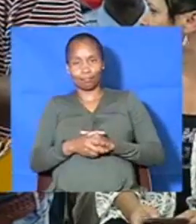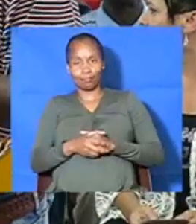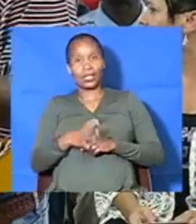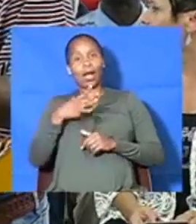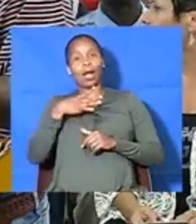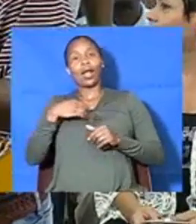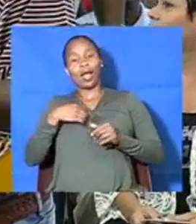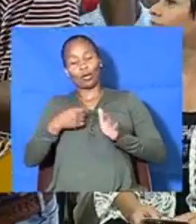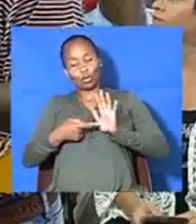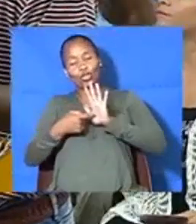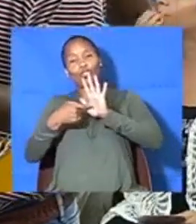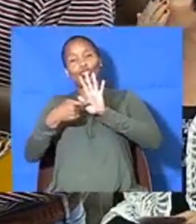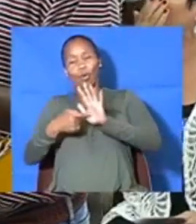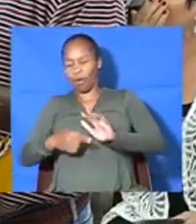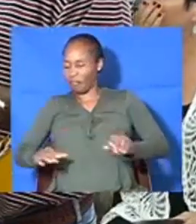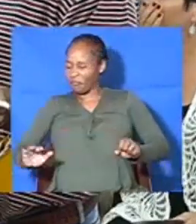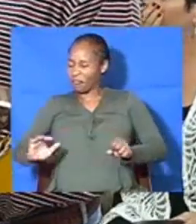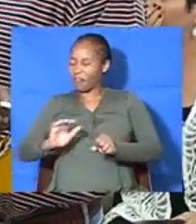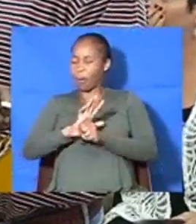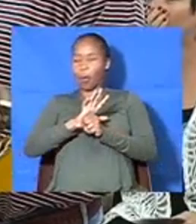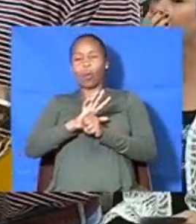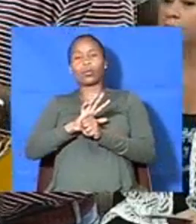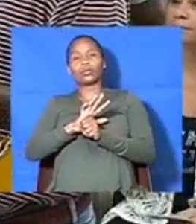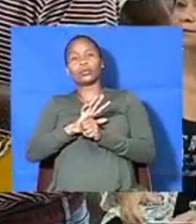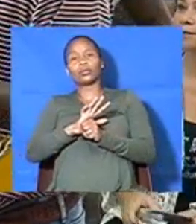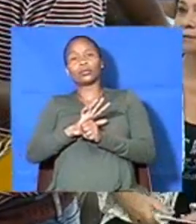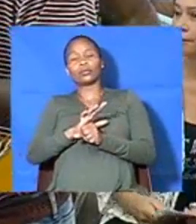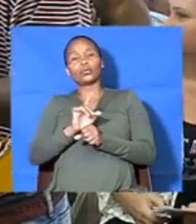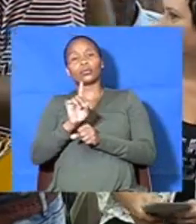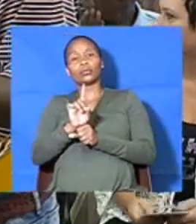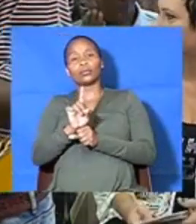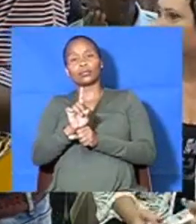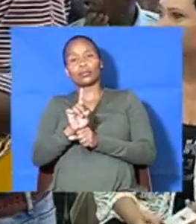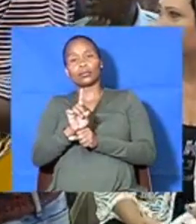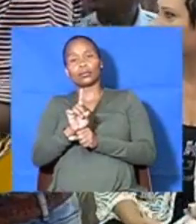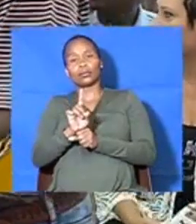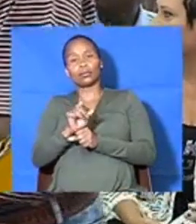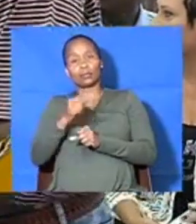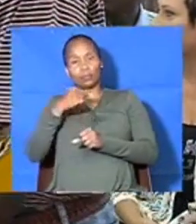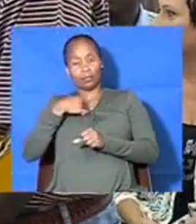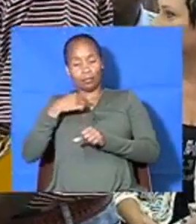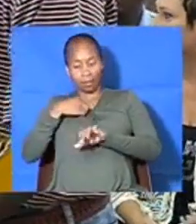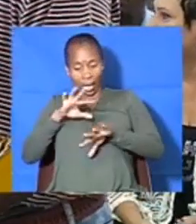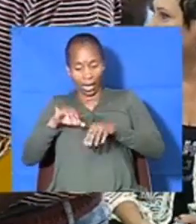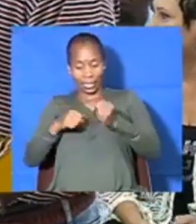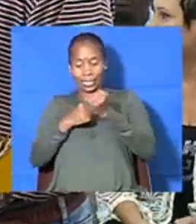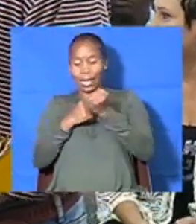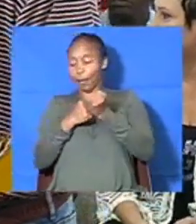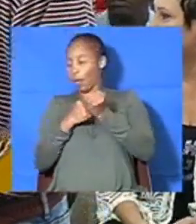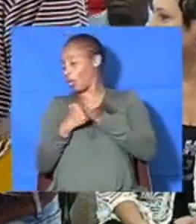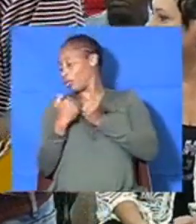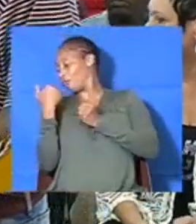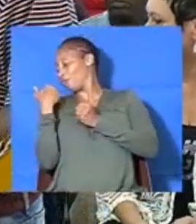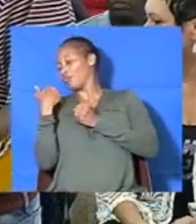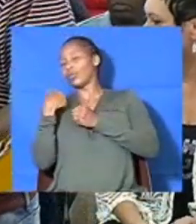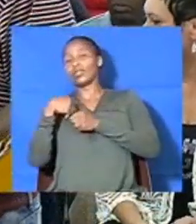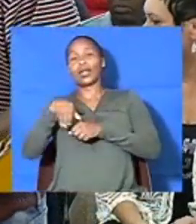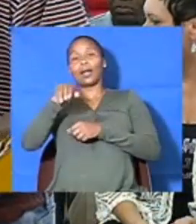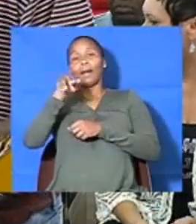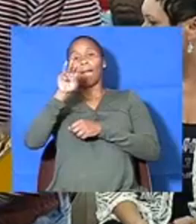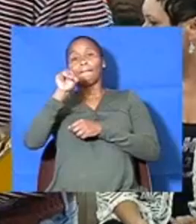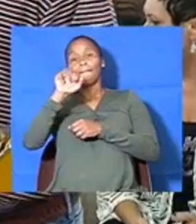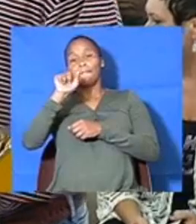moisture. And when it causes a moisture, it will cause something, we call it a mold.